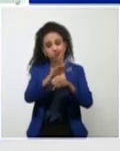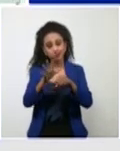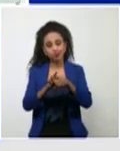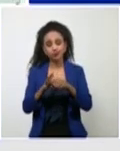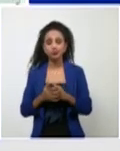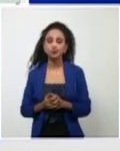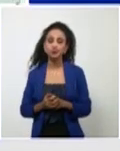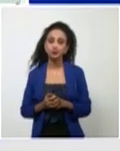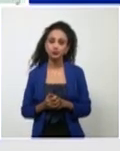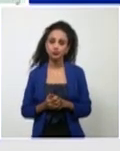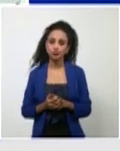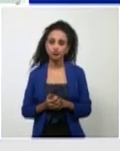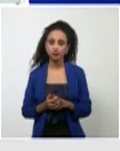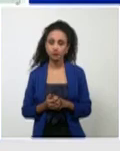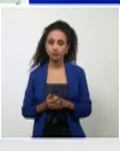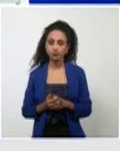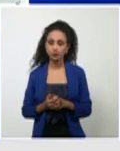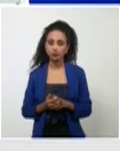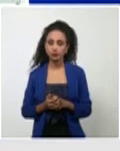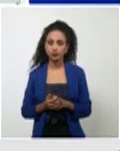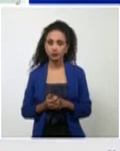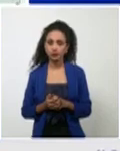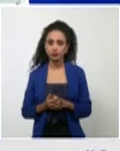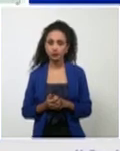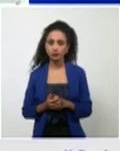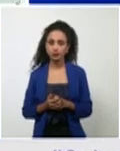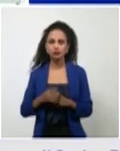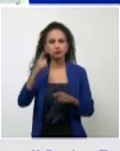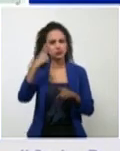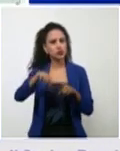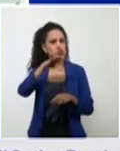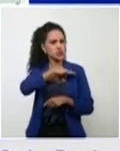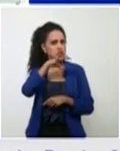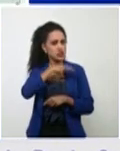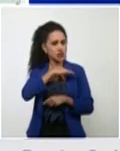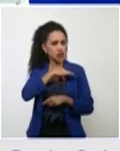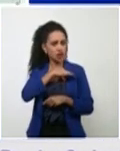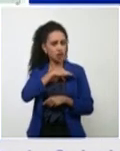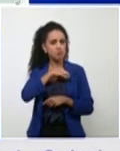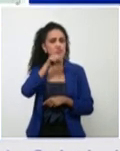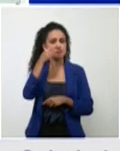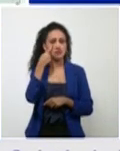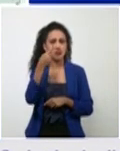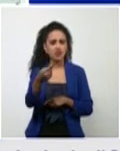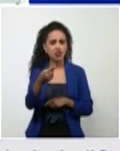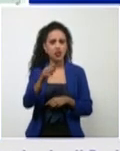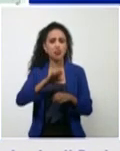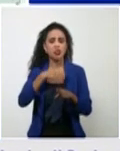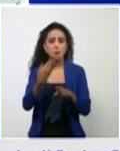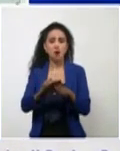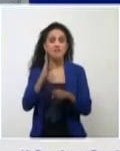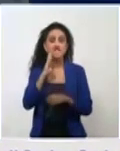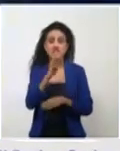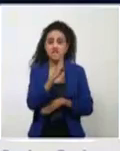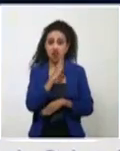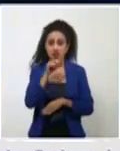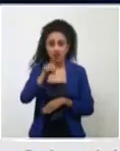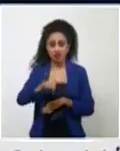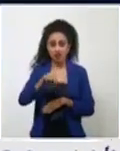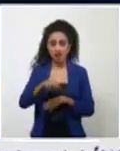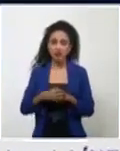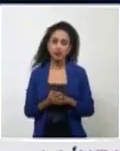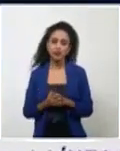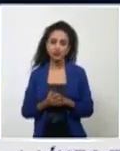In the case of Chile, it has displaced Belgium, and this is another country that is increasing the number of